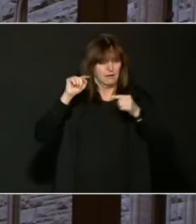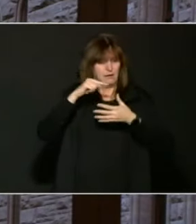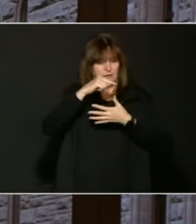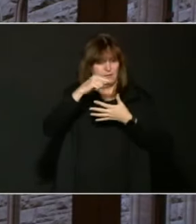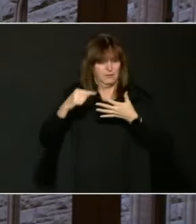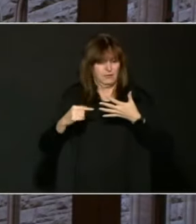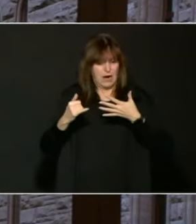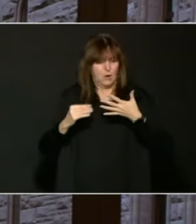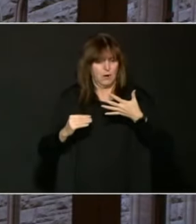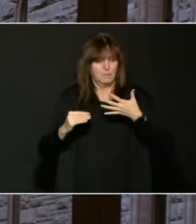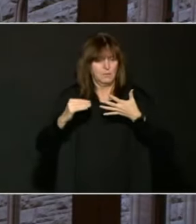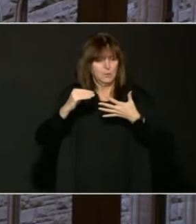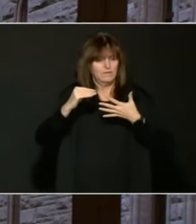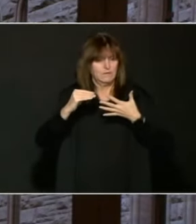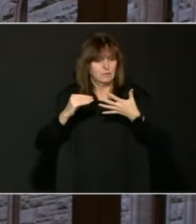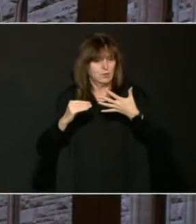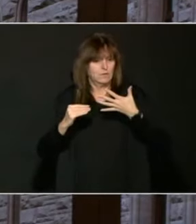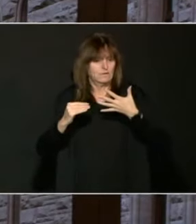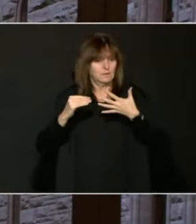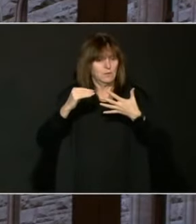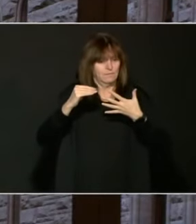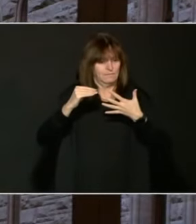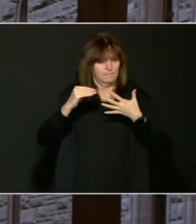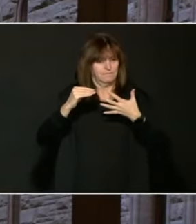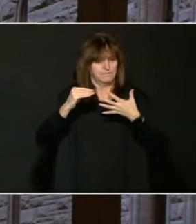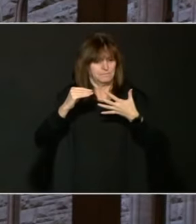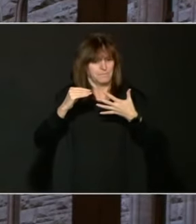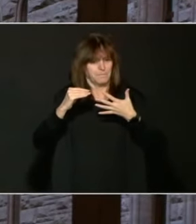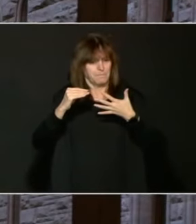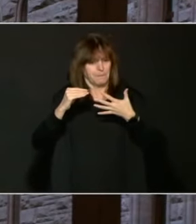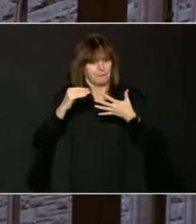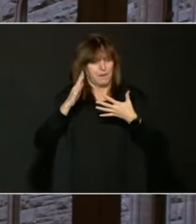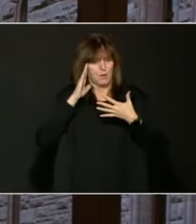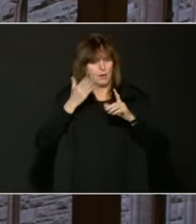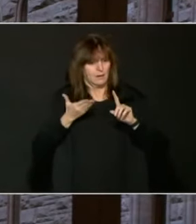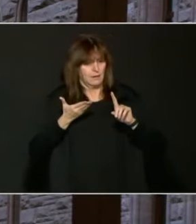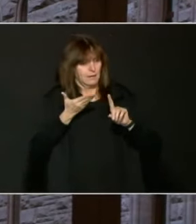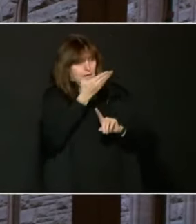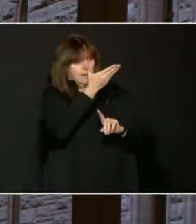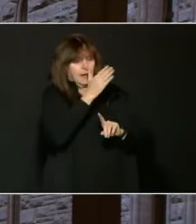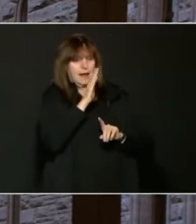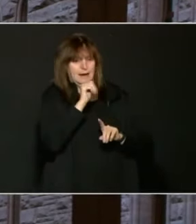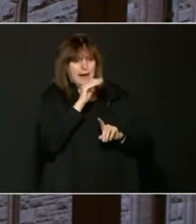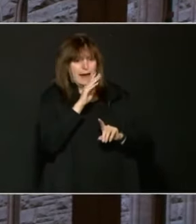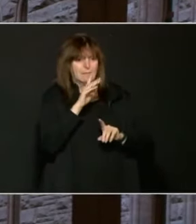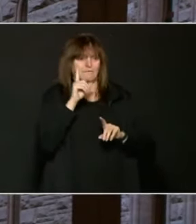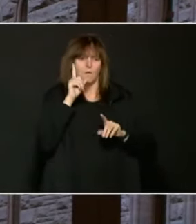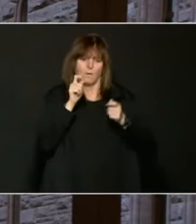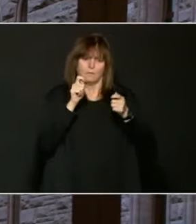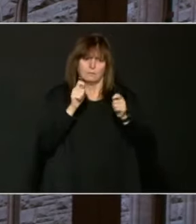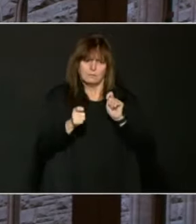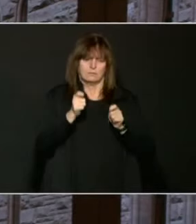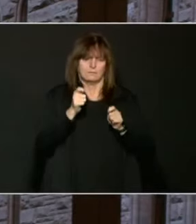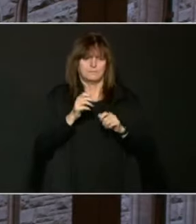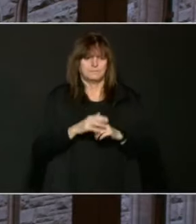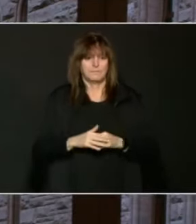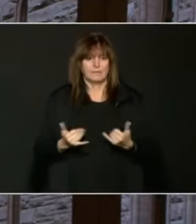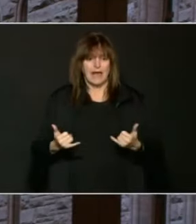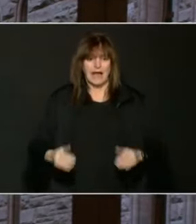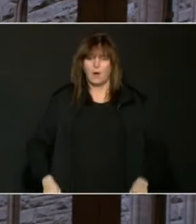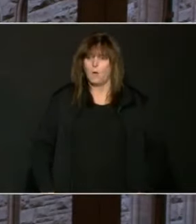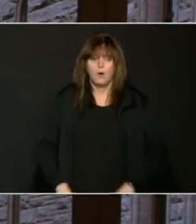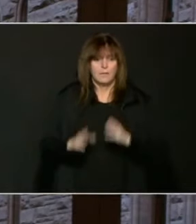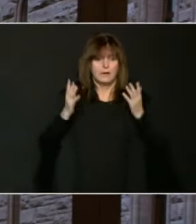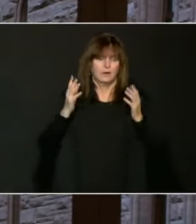to the Cabinet, which we're reviewing those tomorrow and making decisions, it's not everything open up. Even in the green zones, we